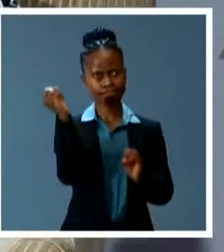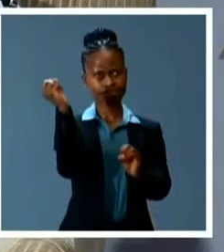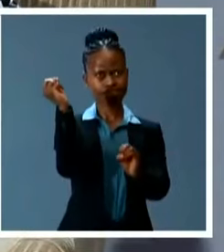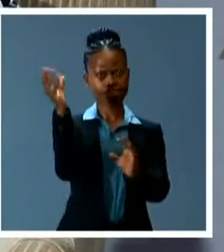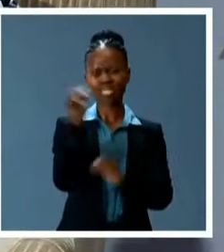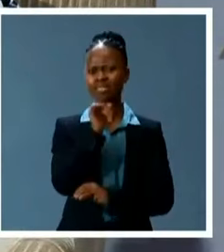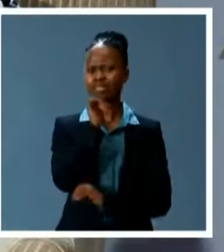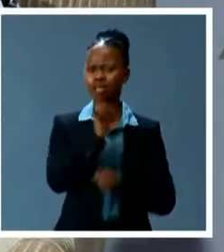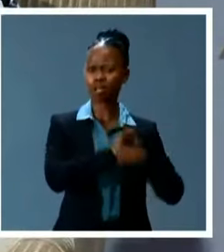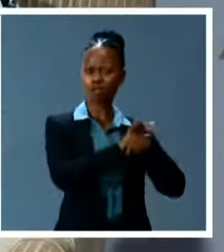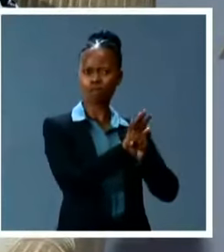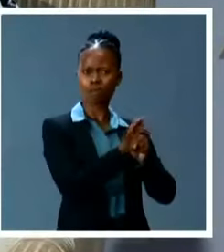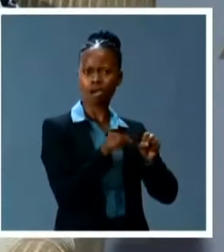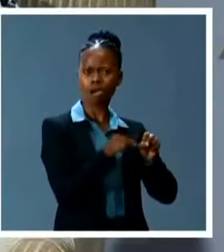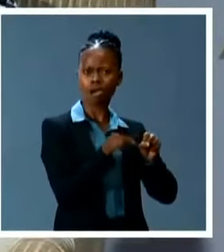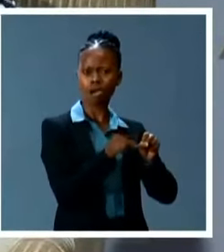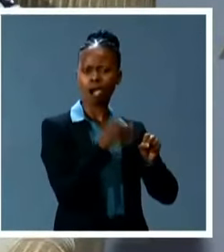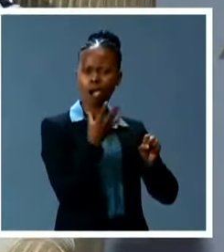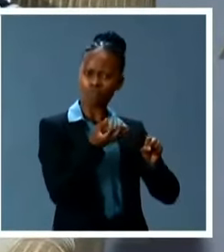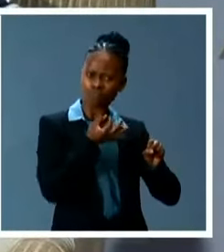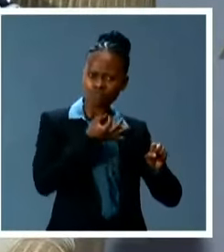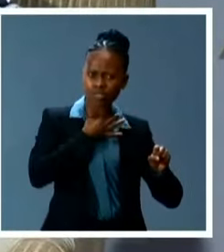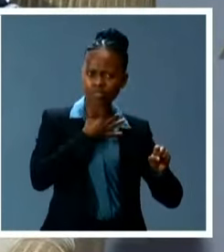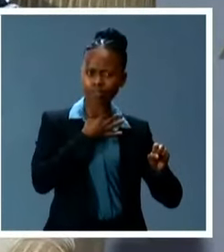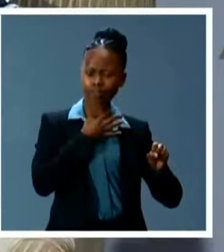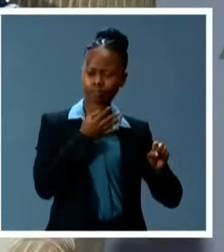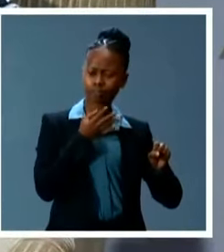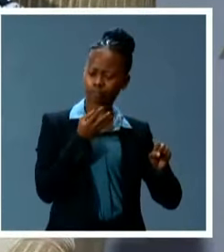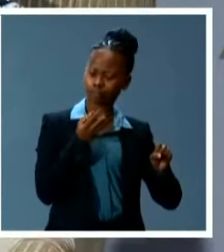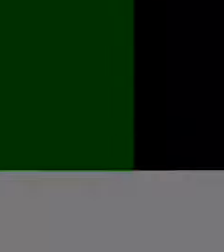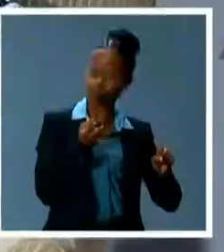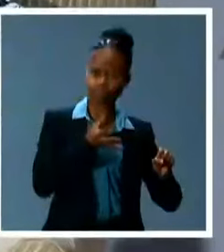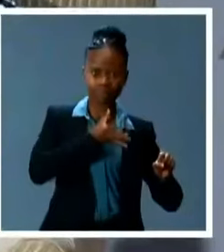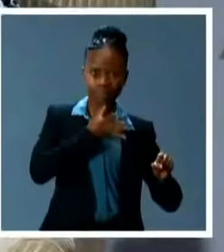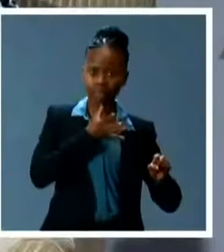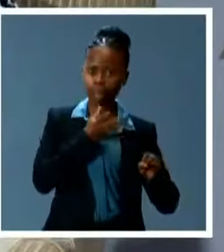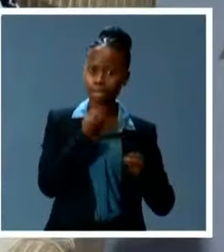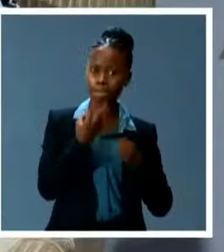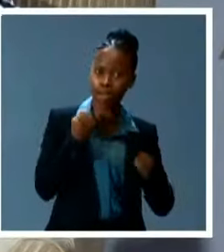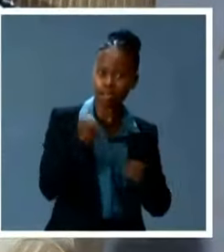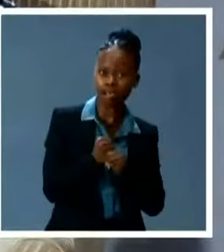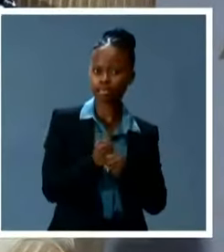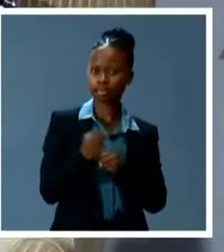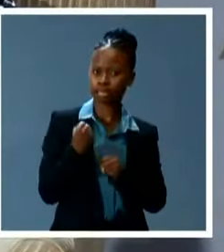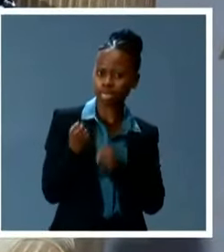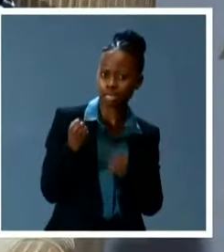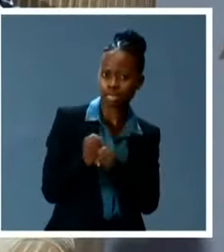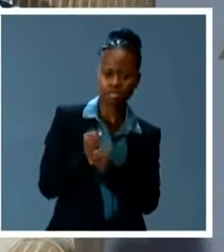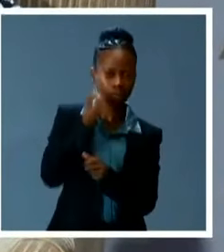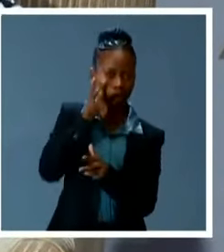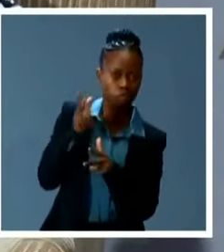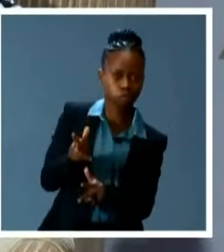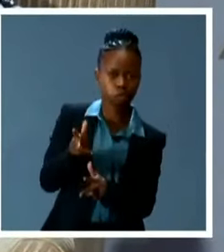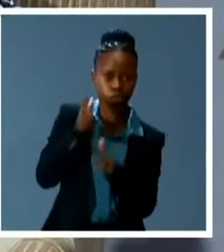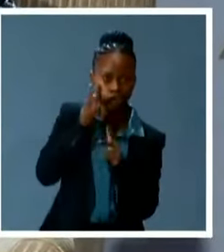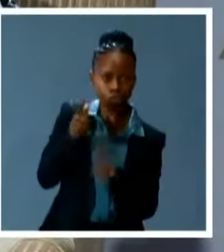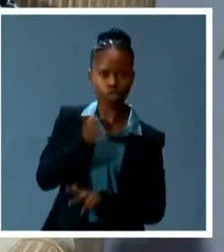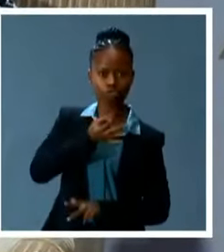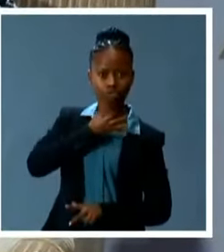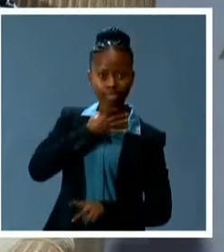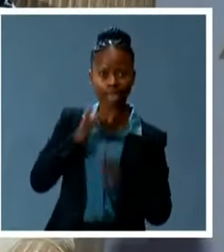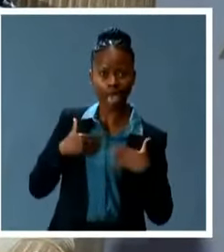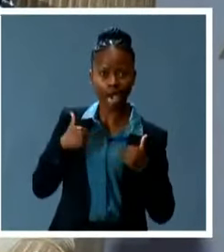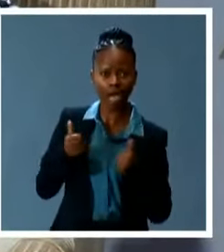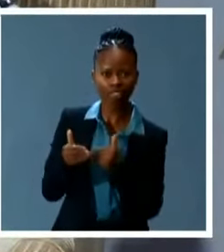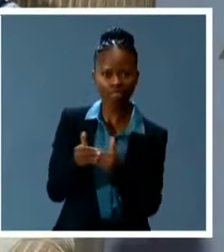has laid bare risks that we had ignored for decades, such as underinvestment in healthcare, as well as